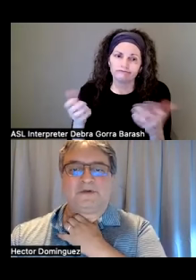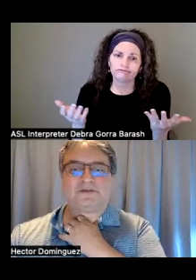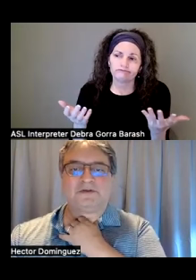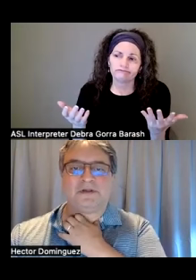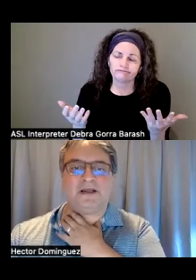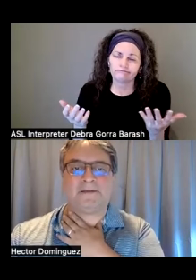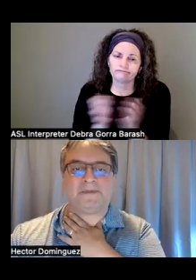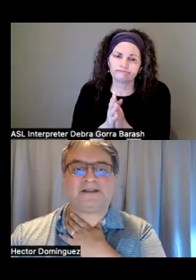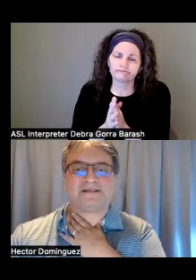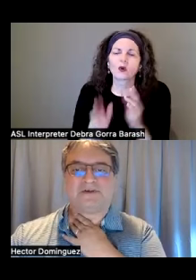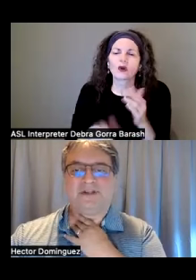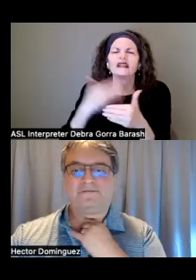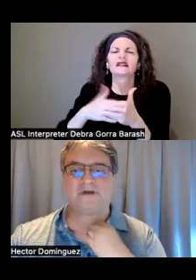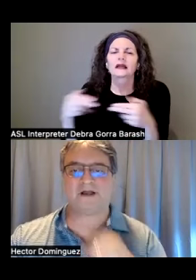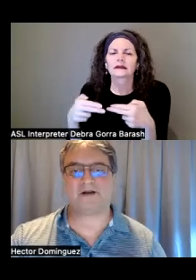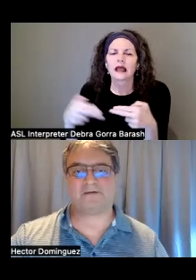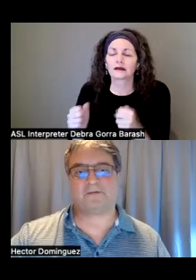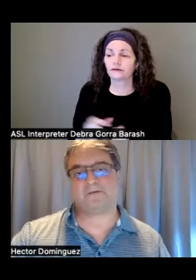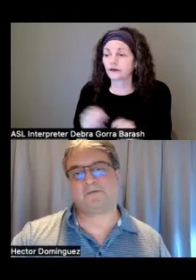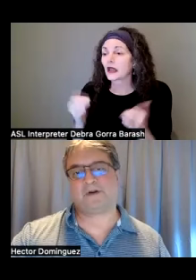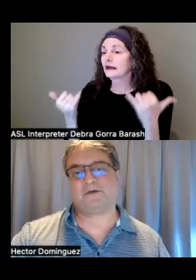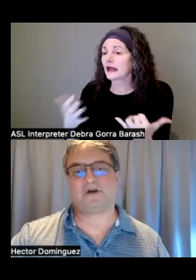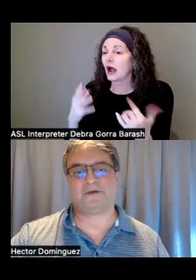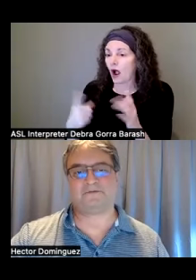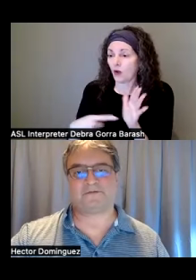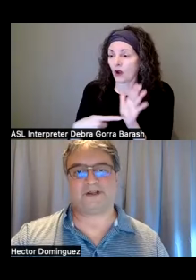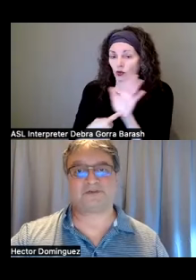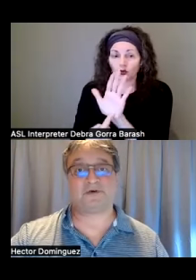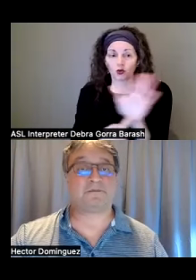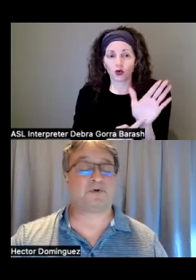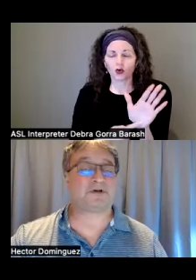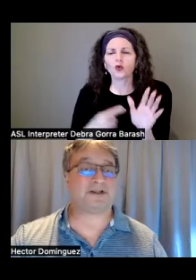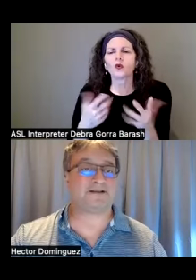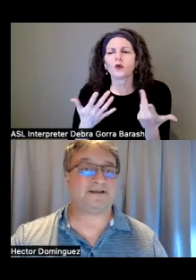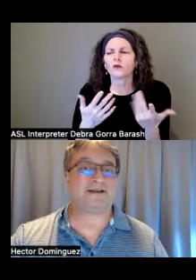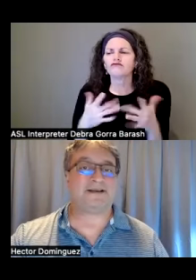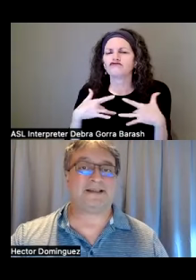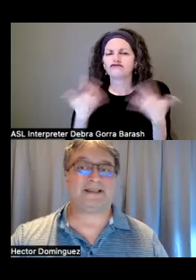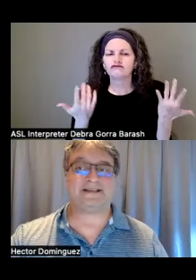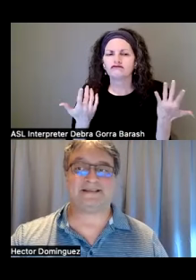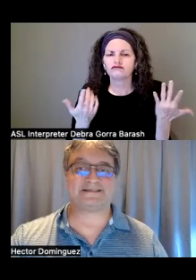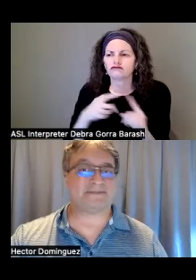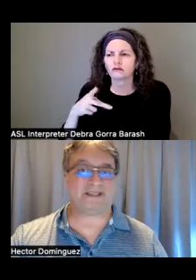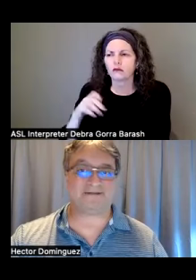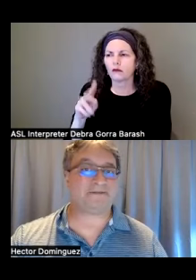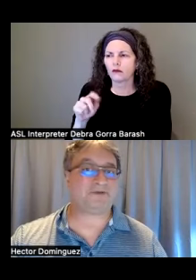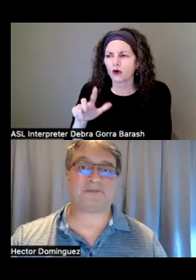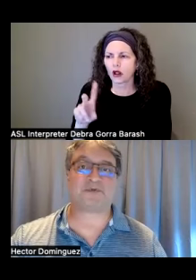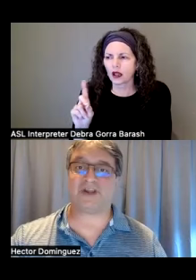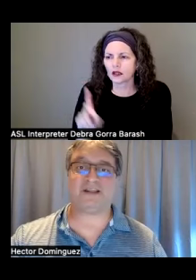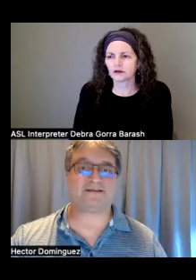Then I wanted to bring the story of where we are coming from, right? So Portland is